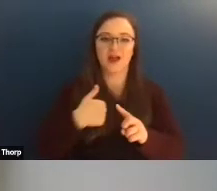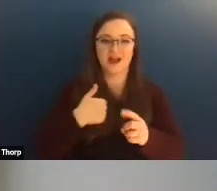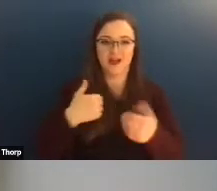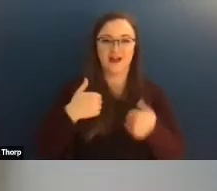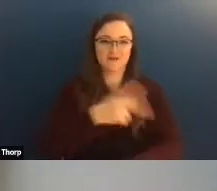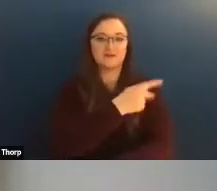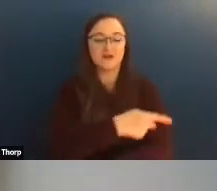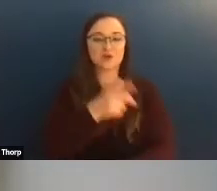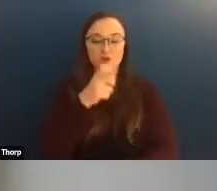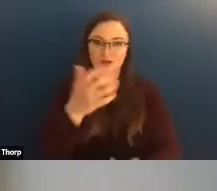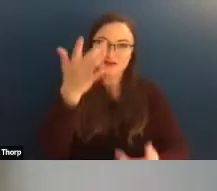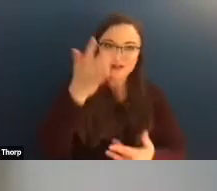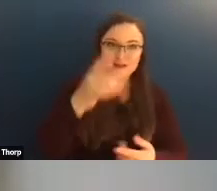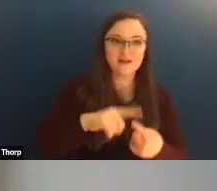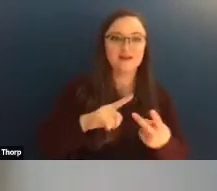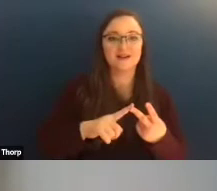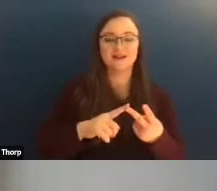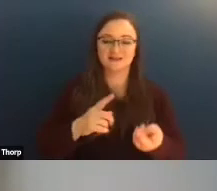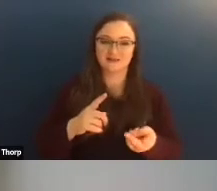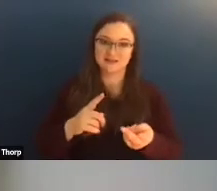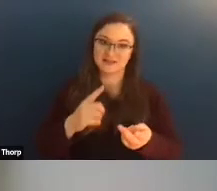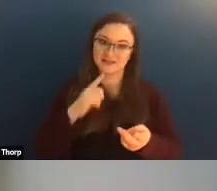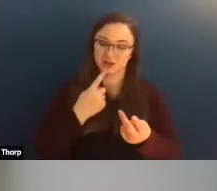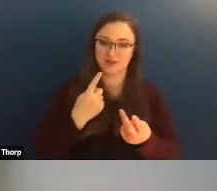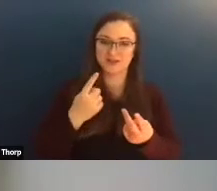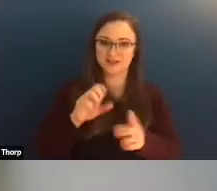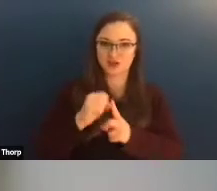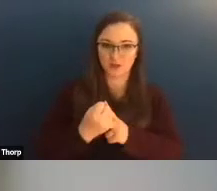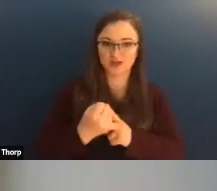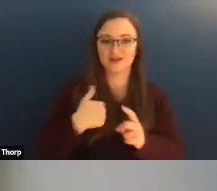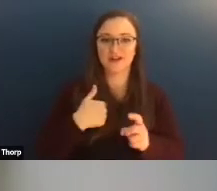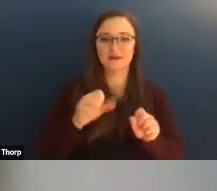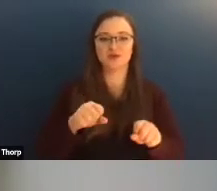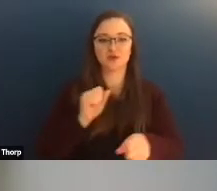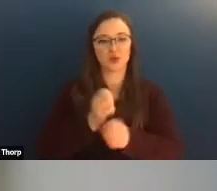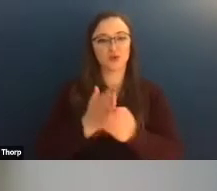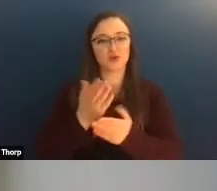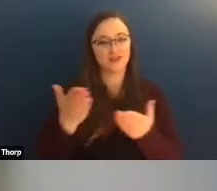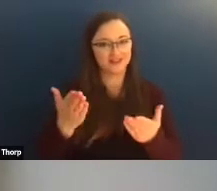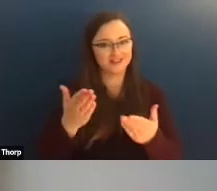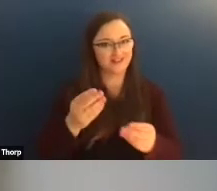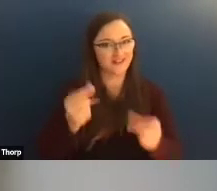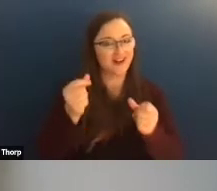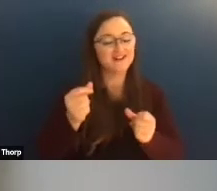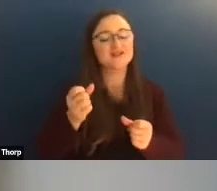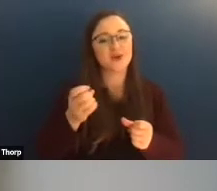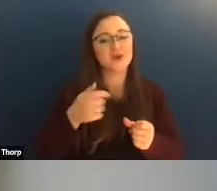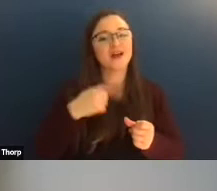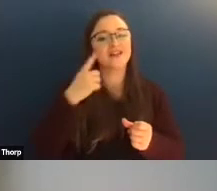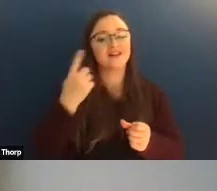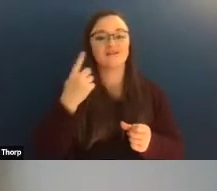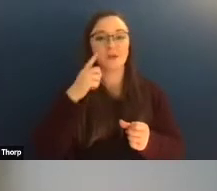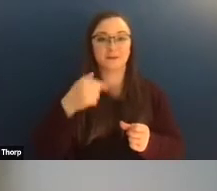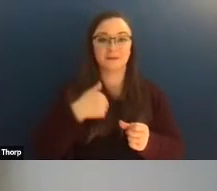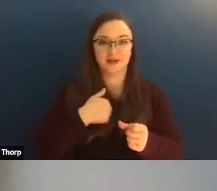are very sick, very critical, and really being able to work through things very quickly. And so I think for me, it was just a matter of,